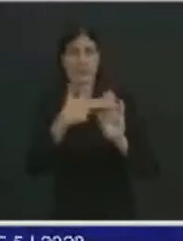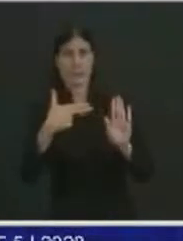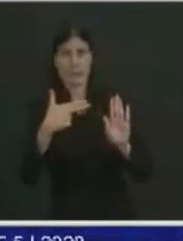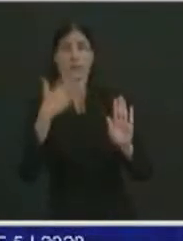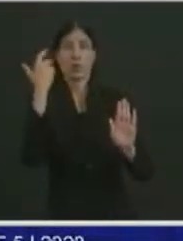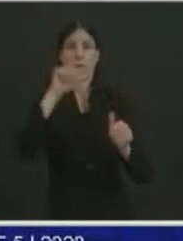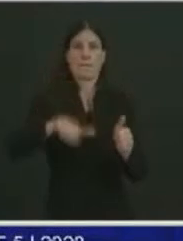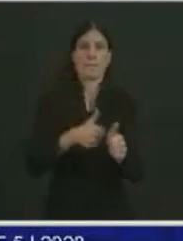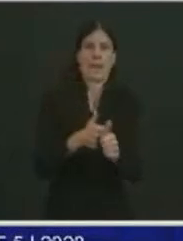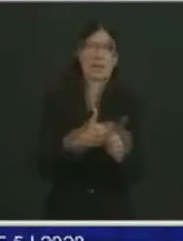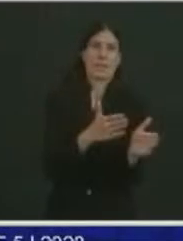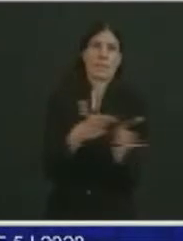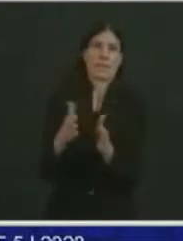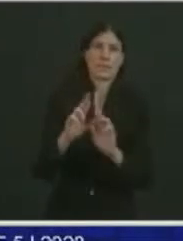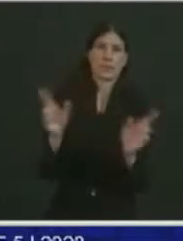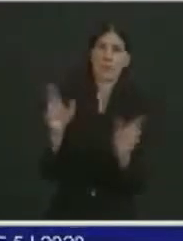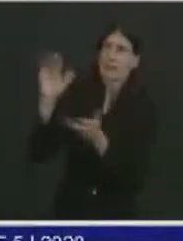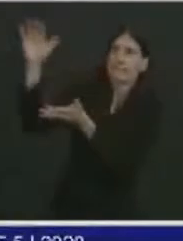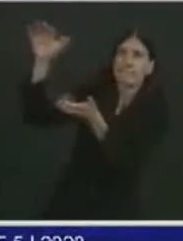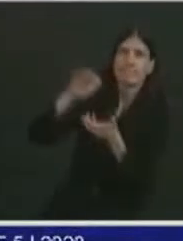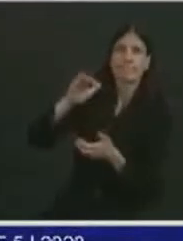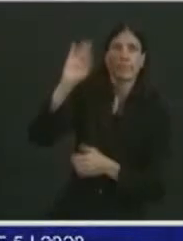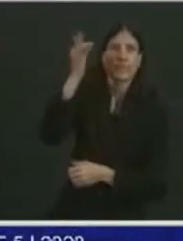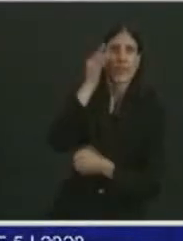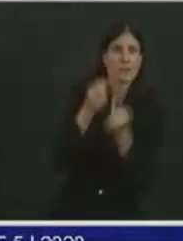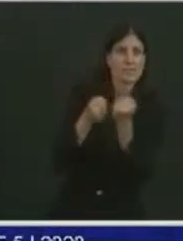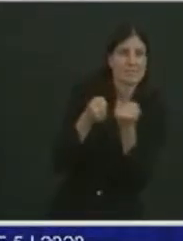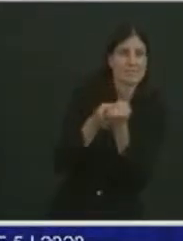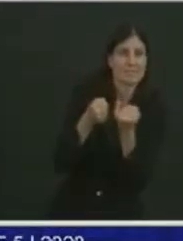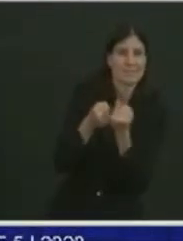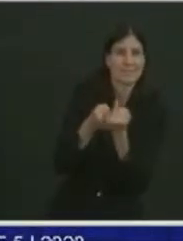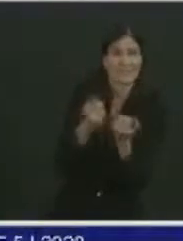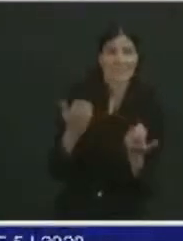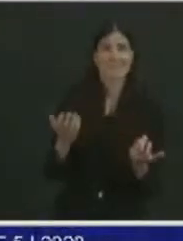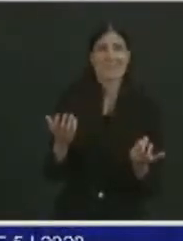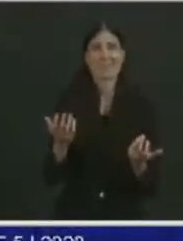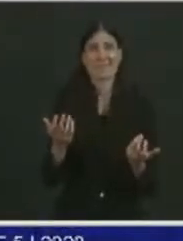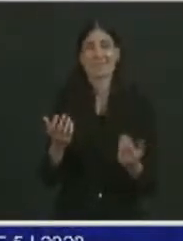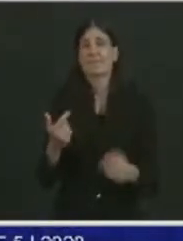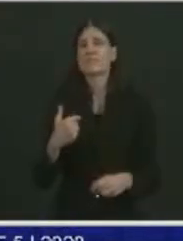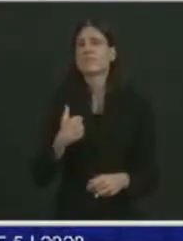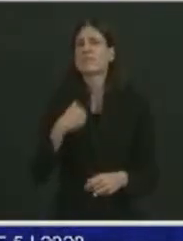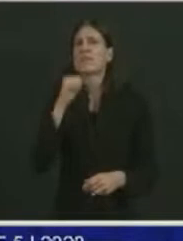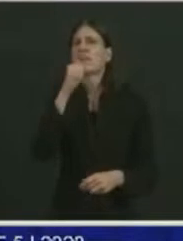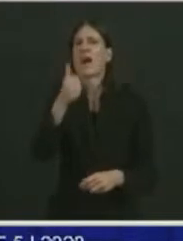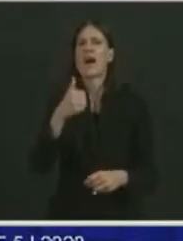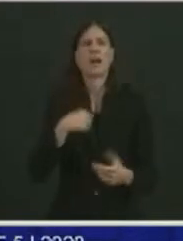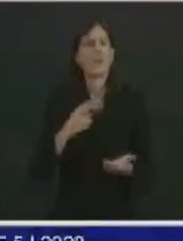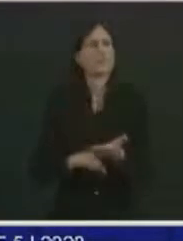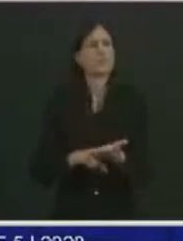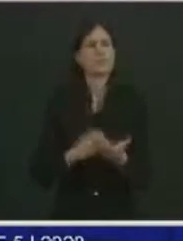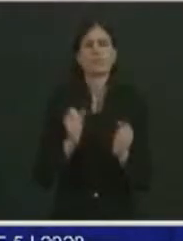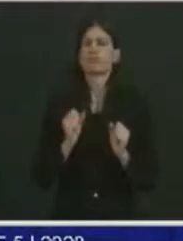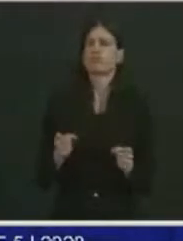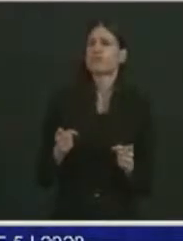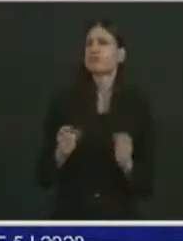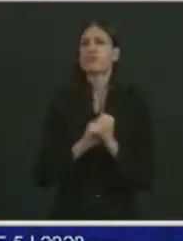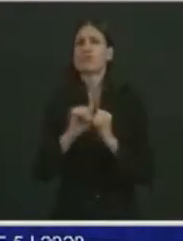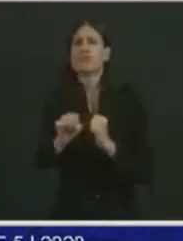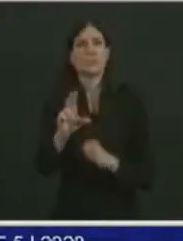I have no desire to do this any longer than is necessary. Governor, is